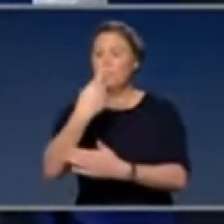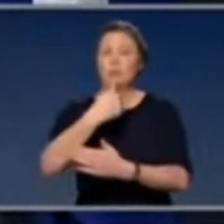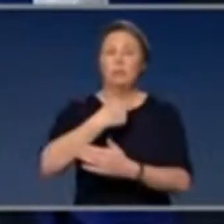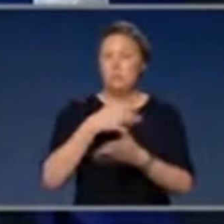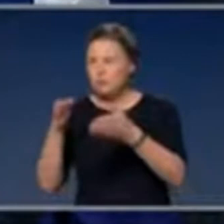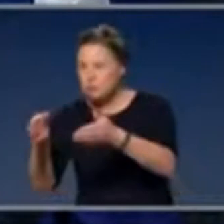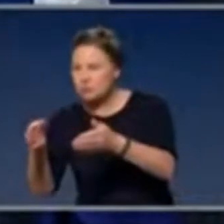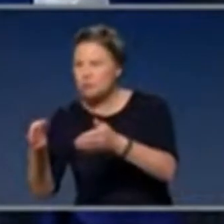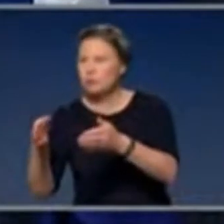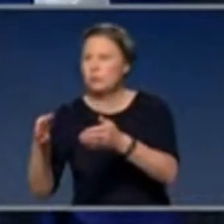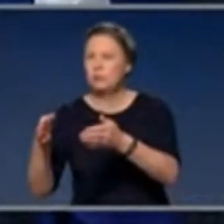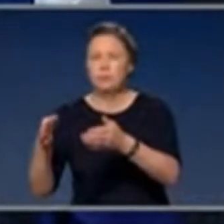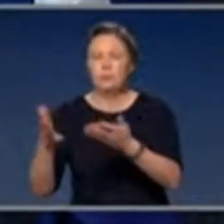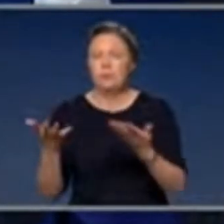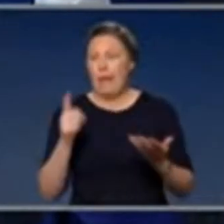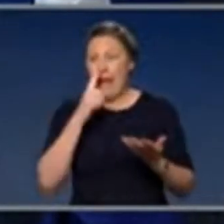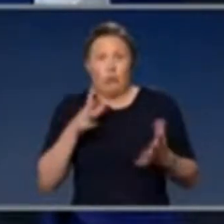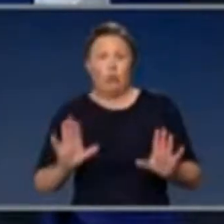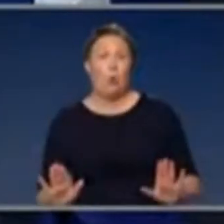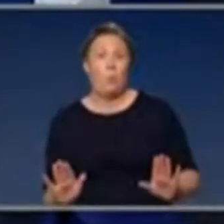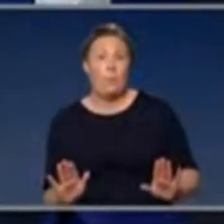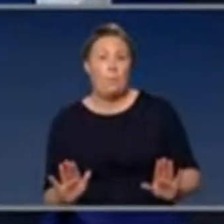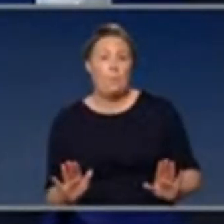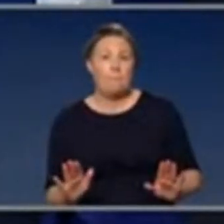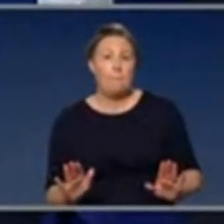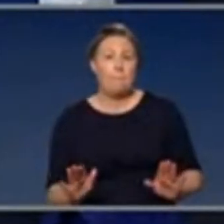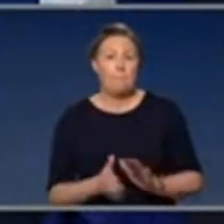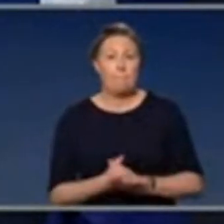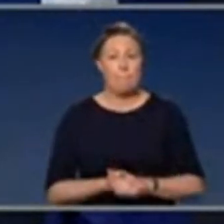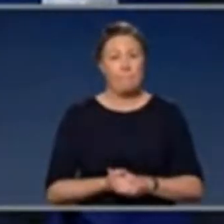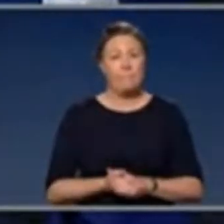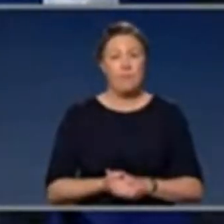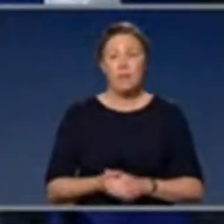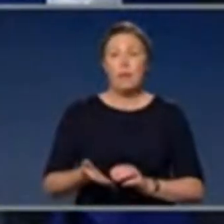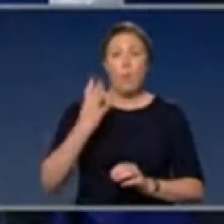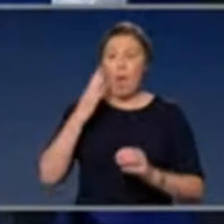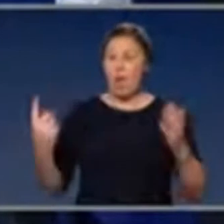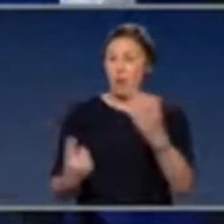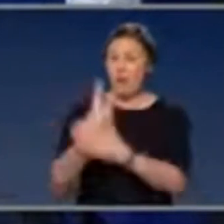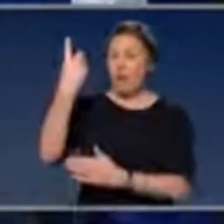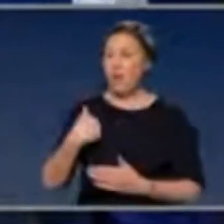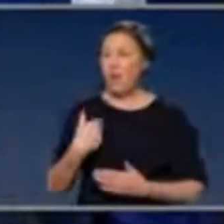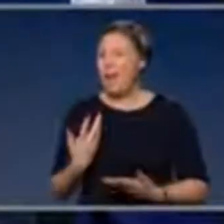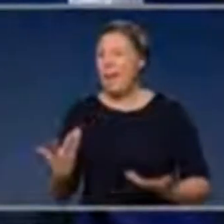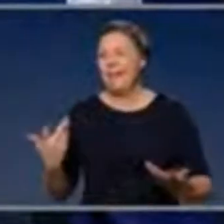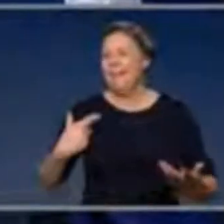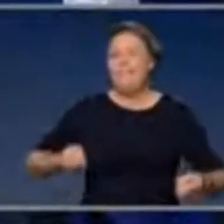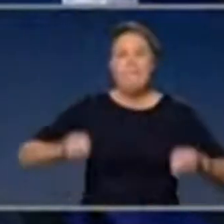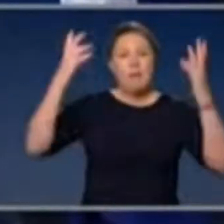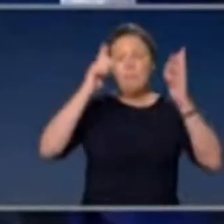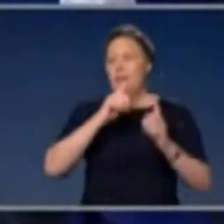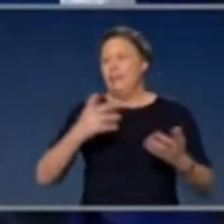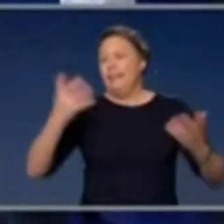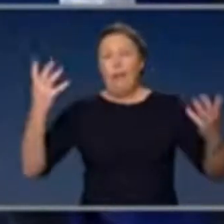there, then we have not flinched. We have not balked, not on one occasion. This is an unprecedented level